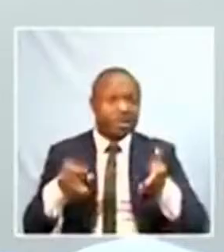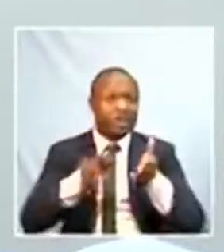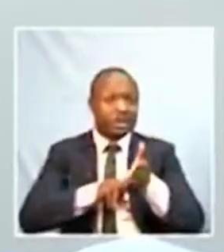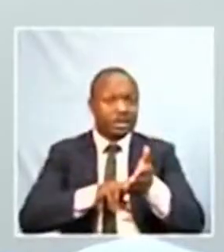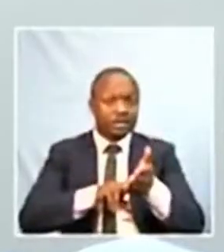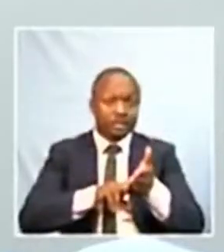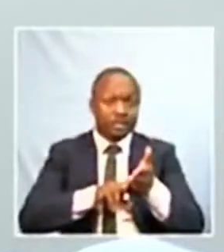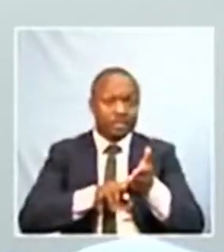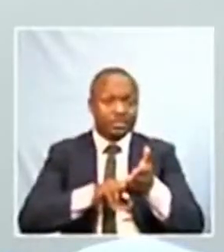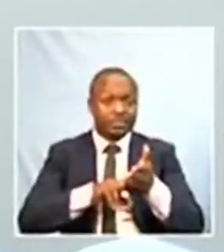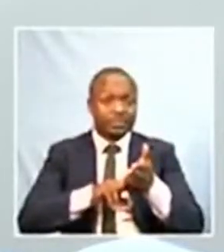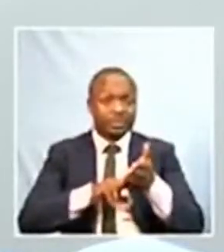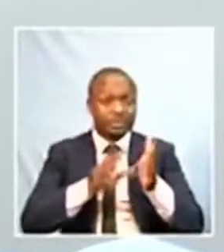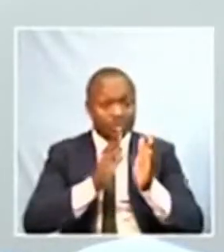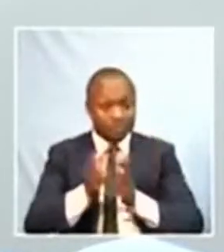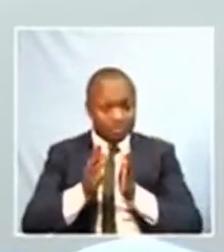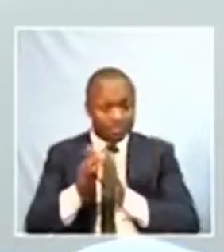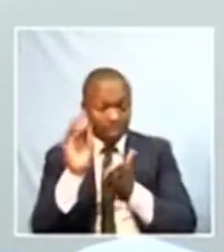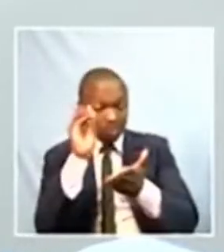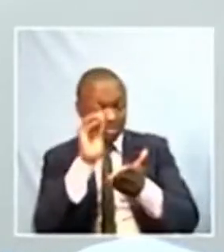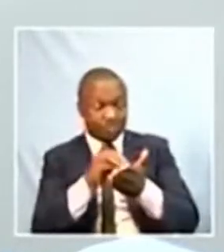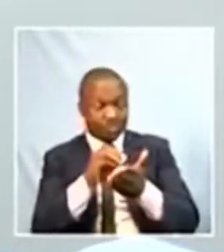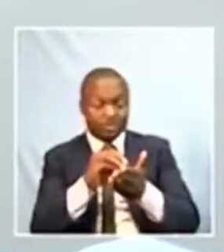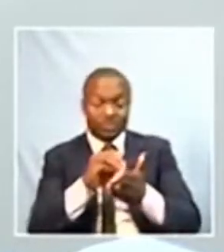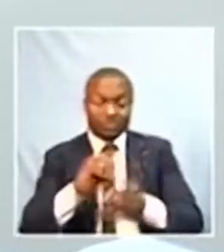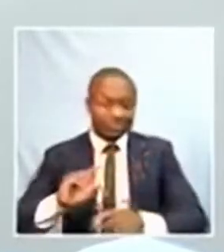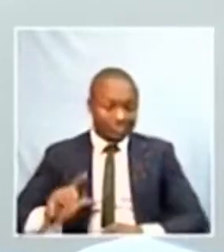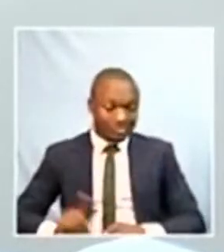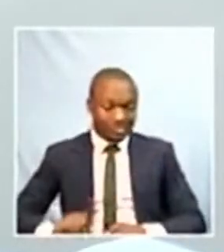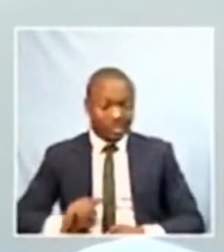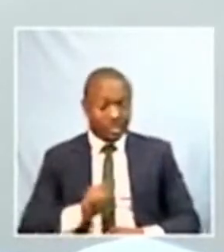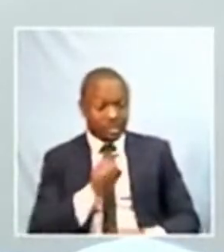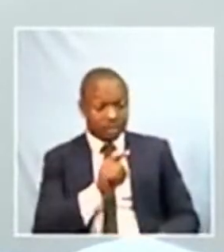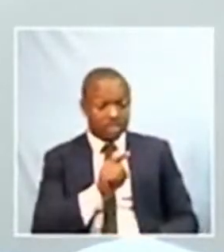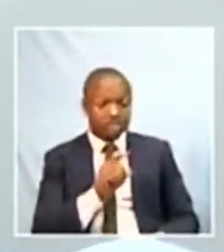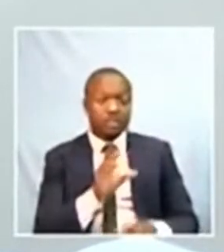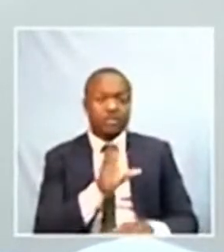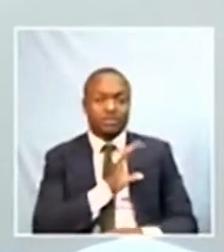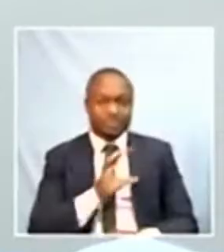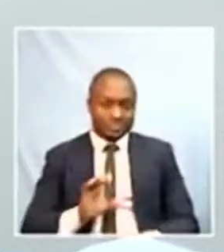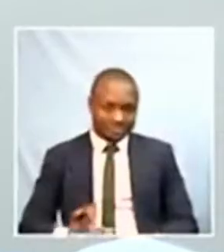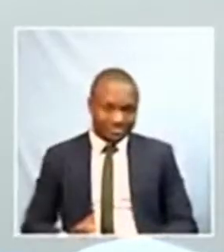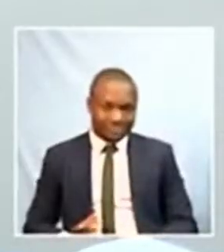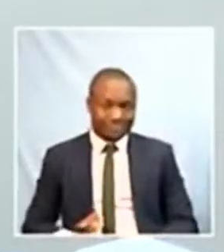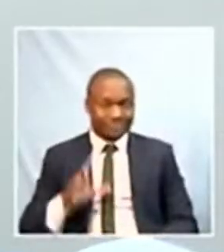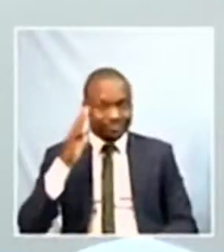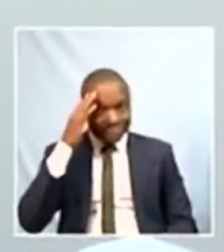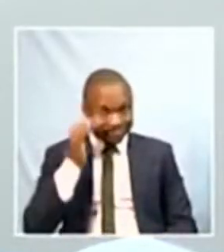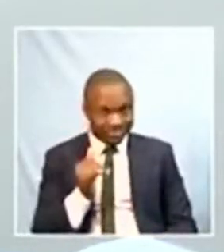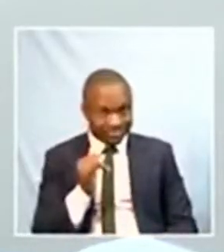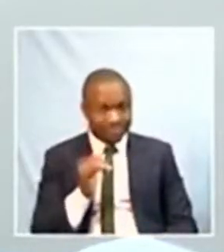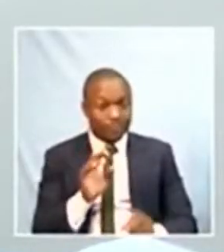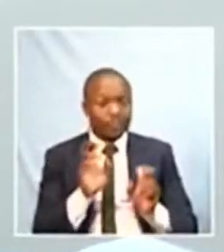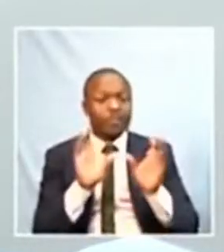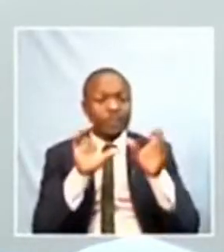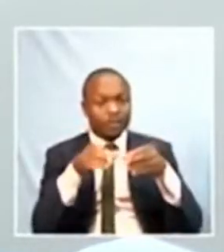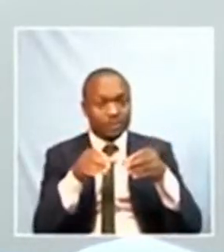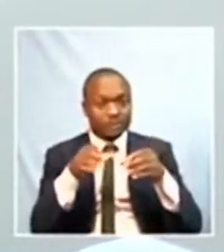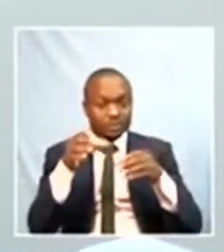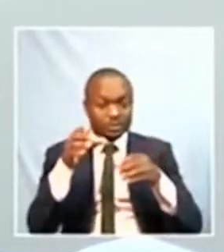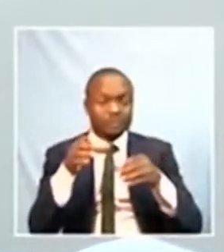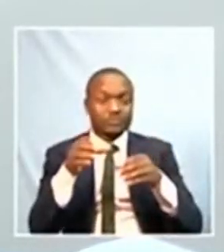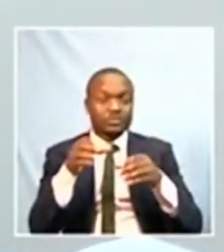redesigning everything, putting it to the satisfaction of this contractor, why did the council take